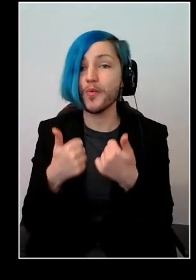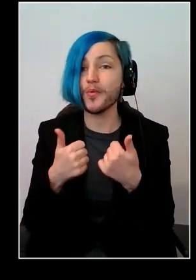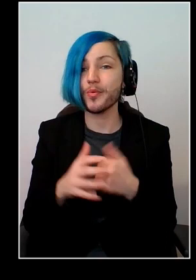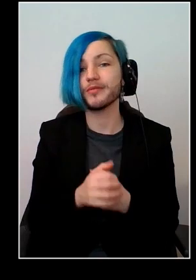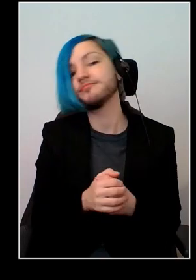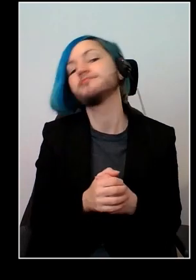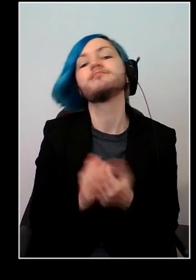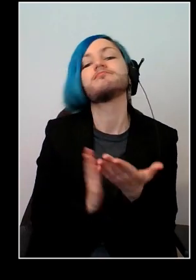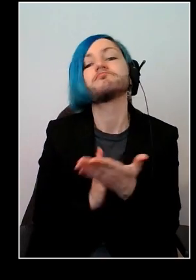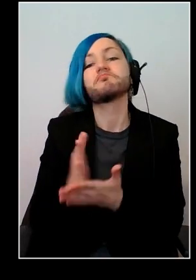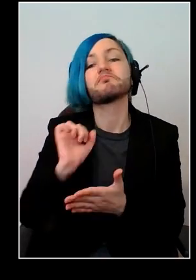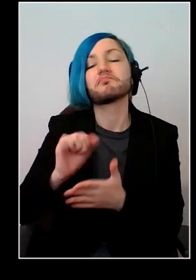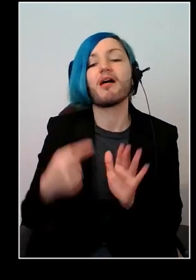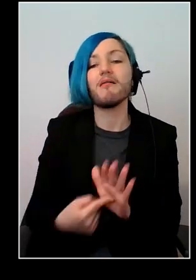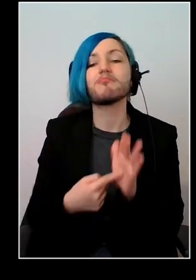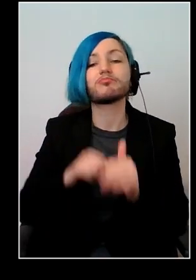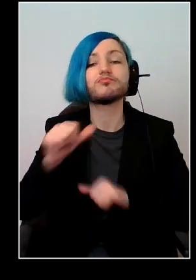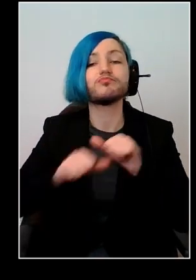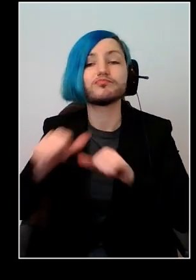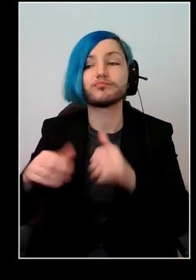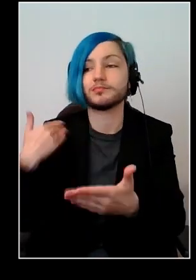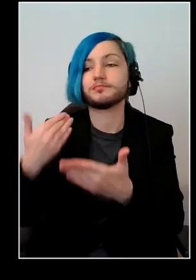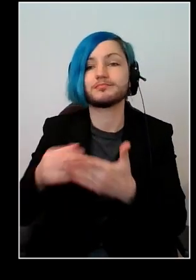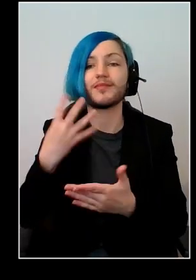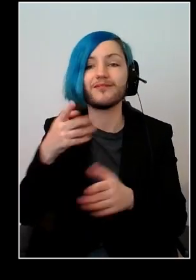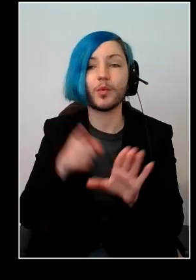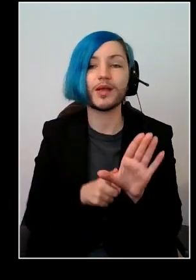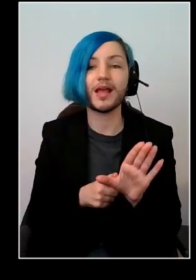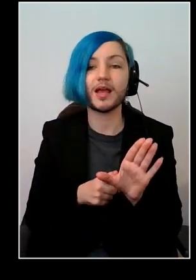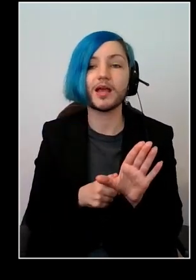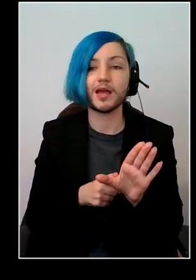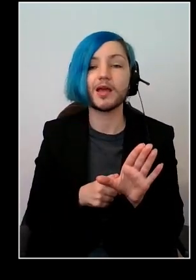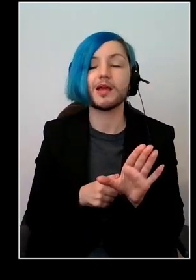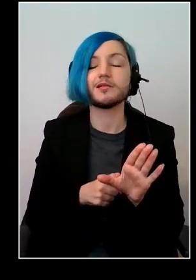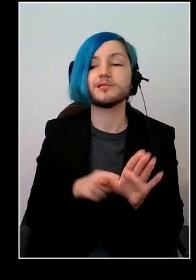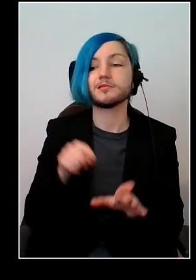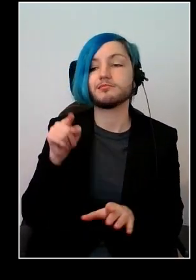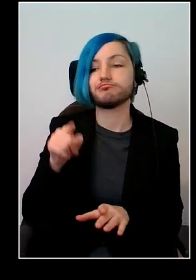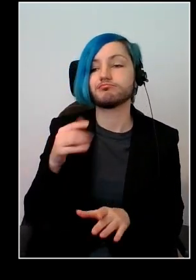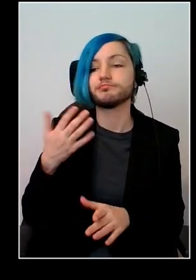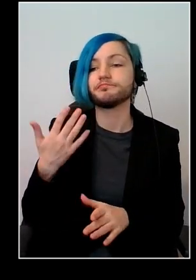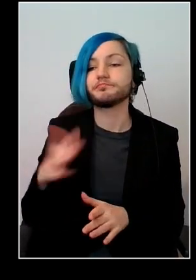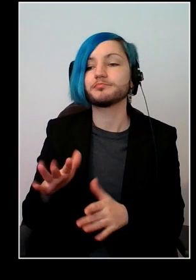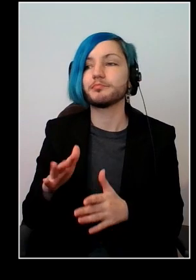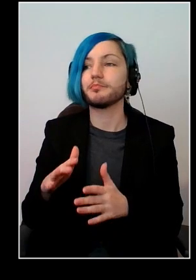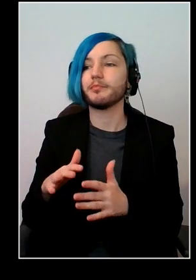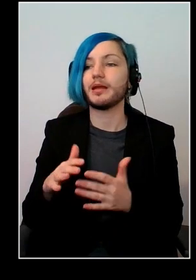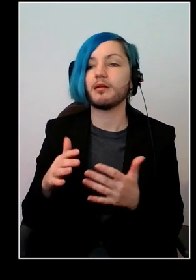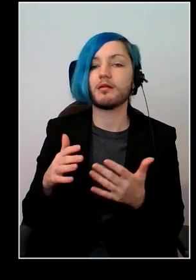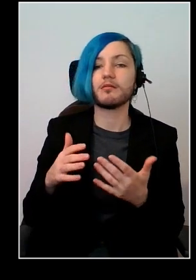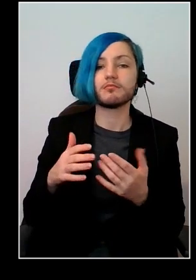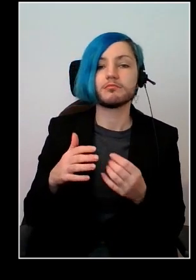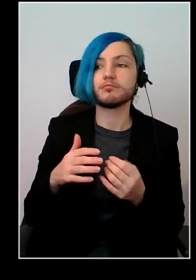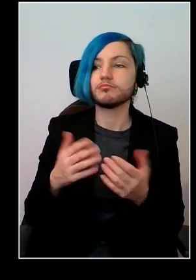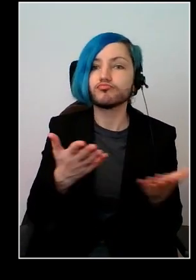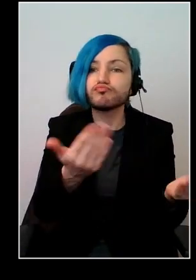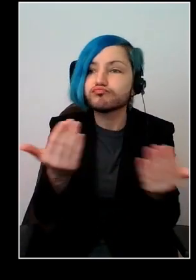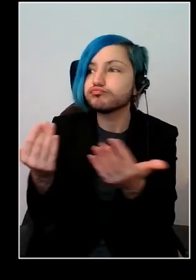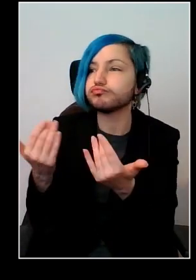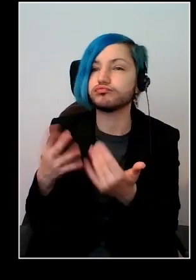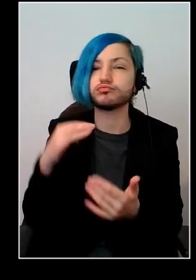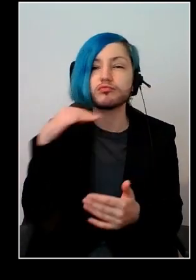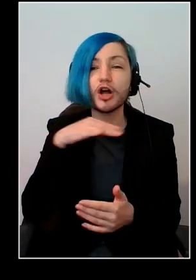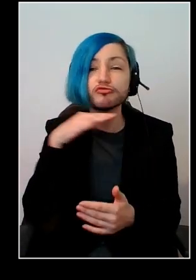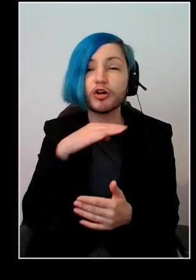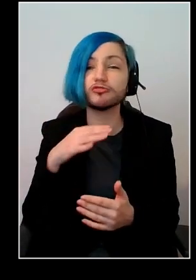her impressive progress over the past 4 years, she has attracted hundreds to apprenticeships,